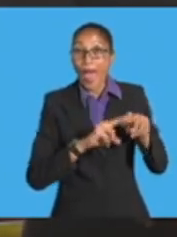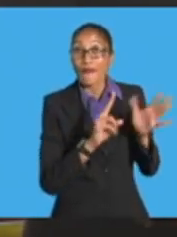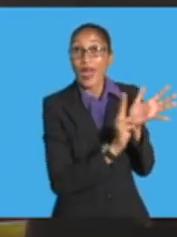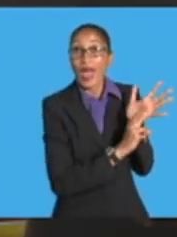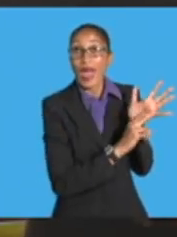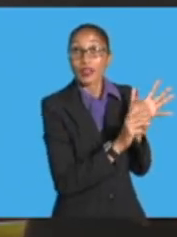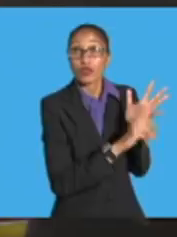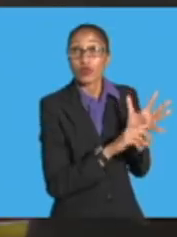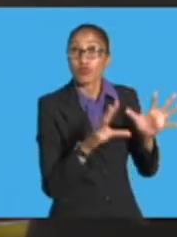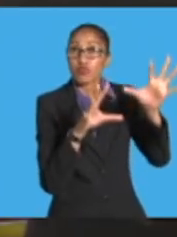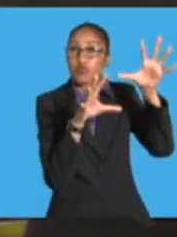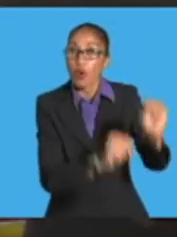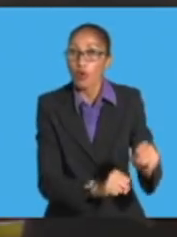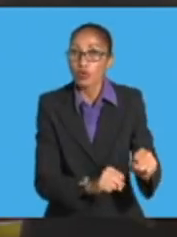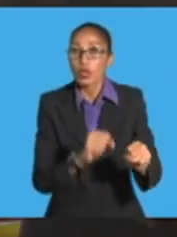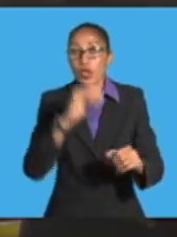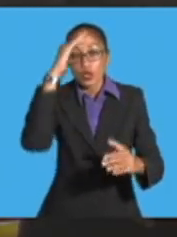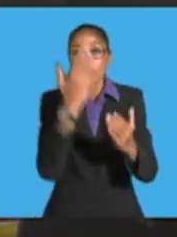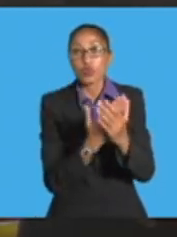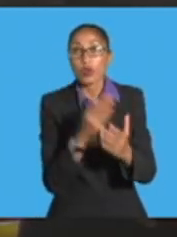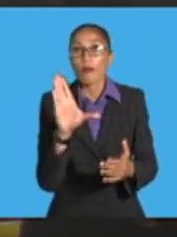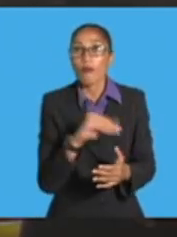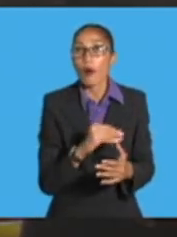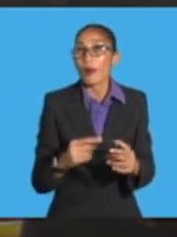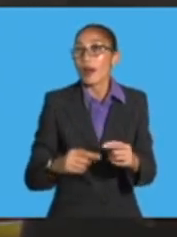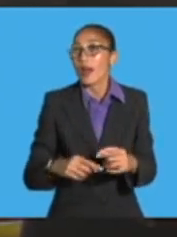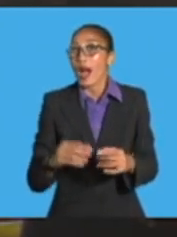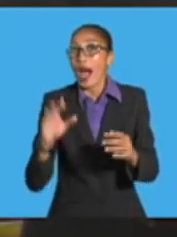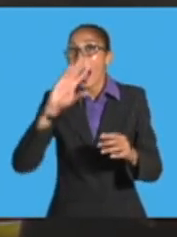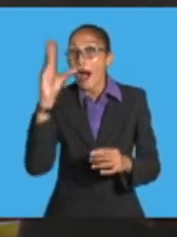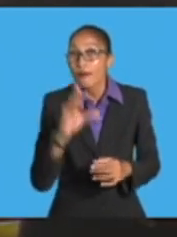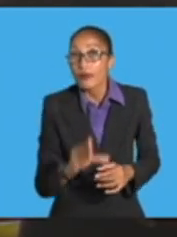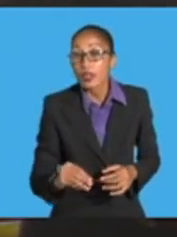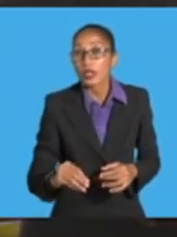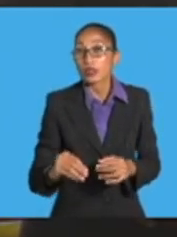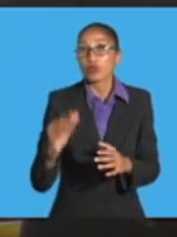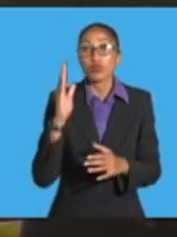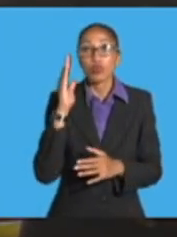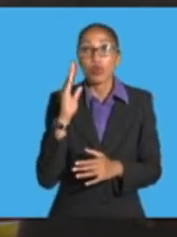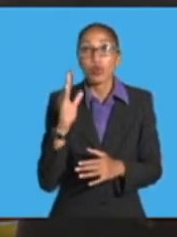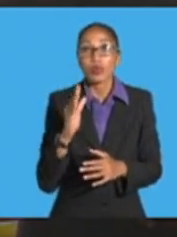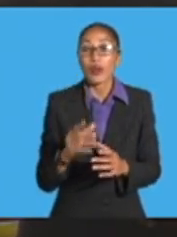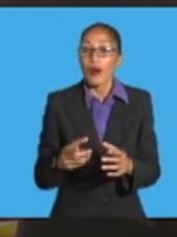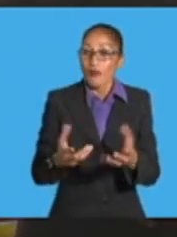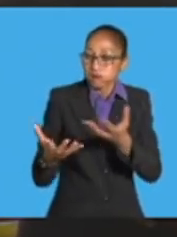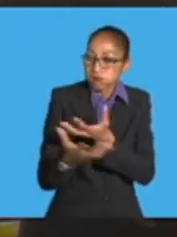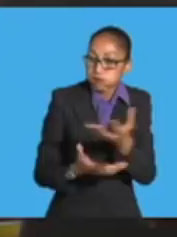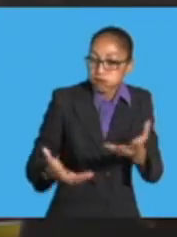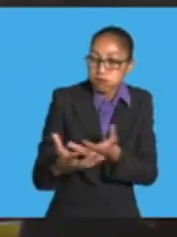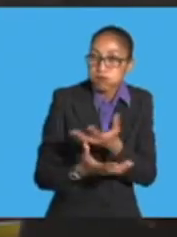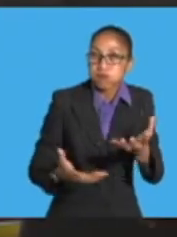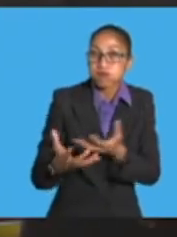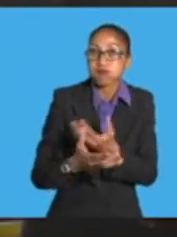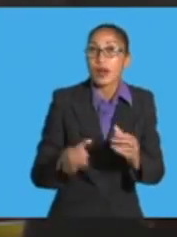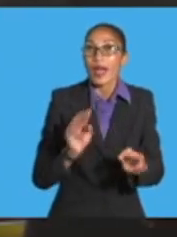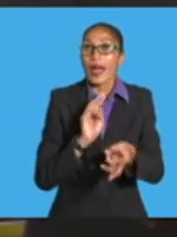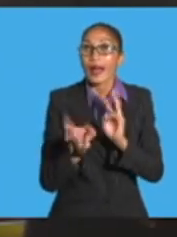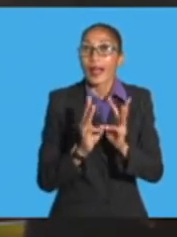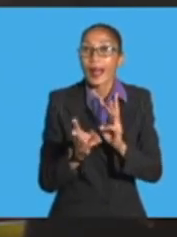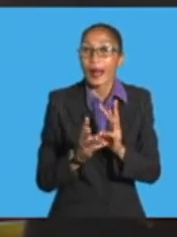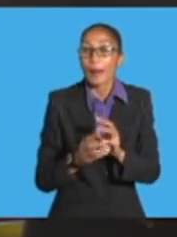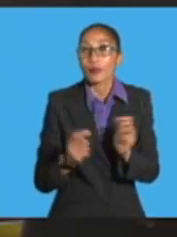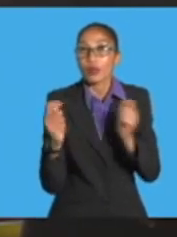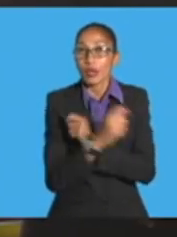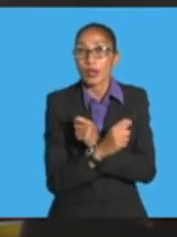to host a student from the Caribbean to study its interdisciplinary Masters in Climate Change Mitigation and Resilience, and a USP